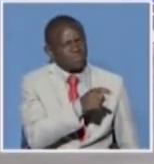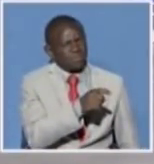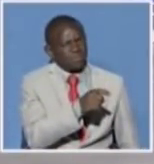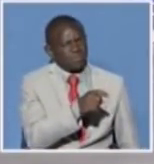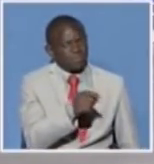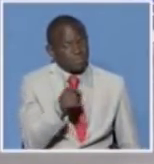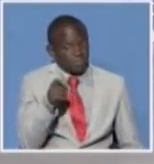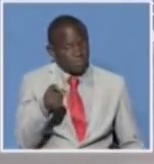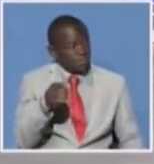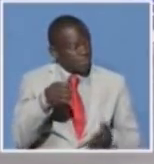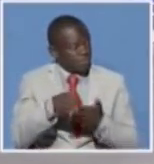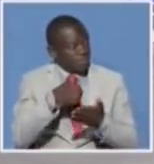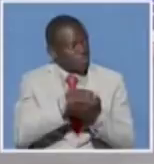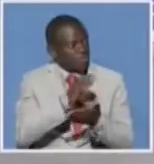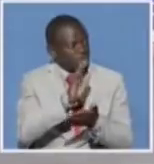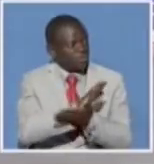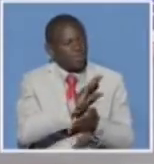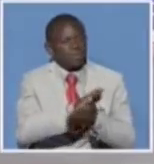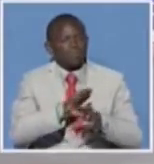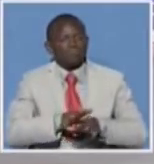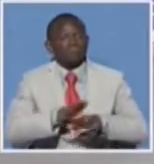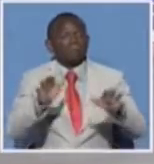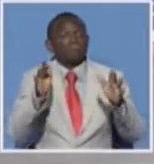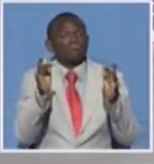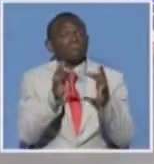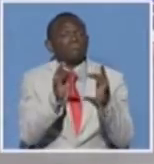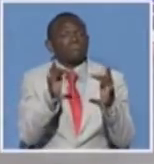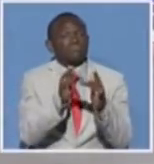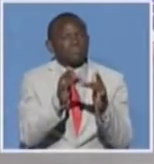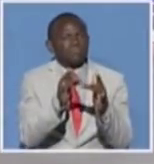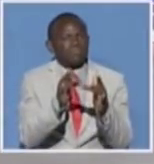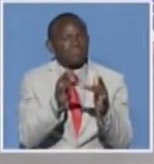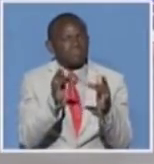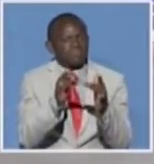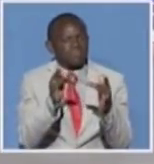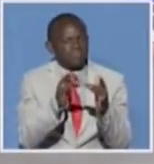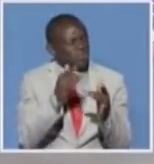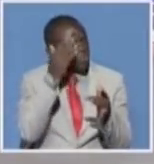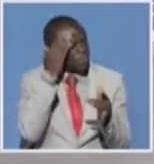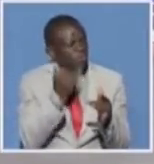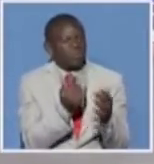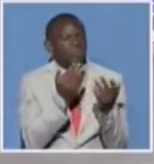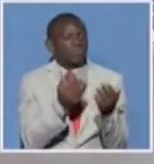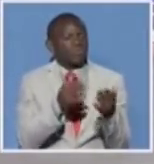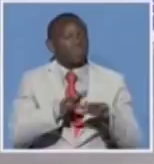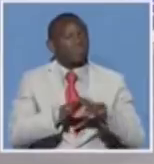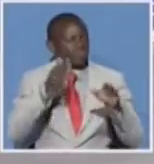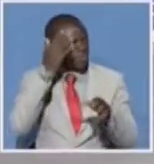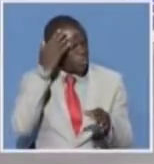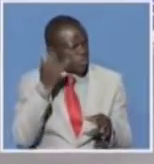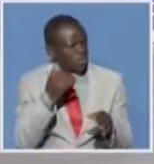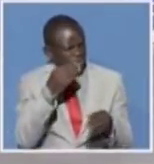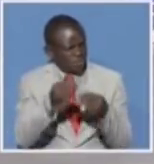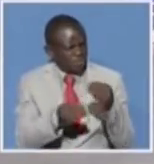thing was posted. Did you have to wait for Zambian Watchdog to publish that? No, in fact, it means the system had gone to